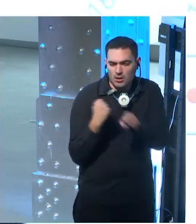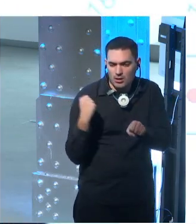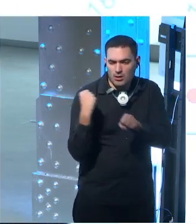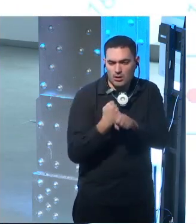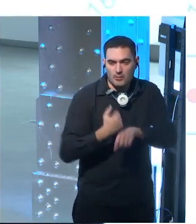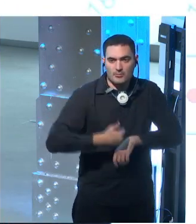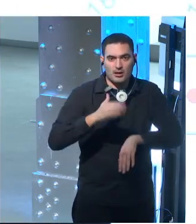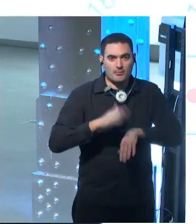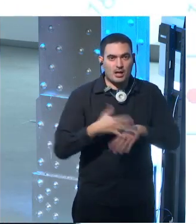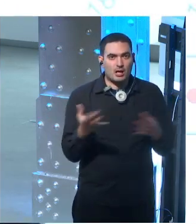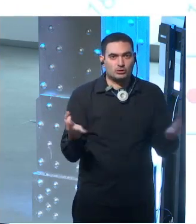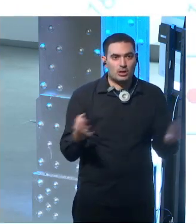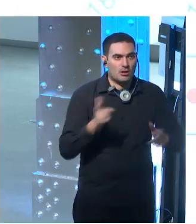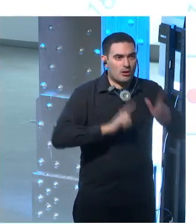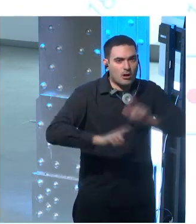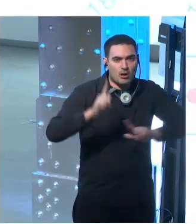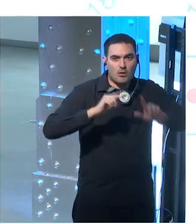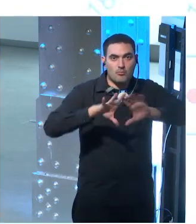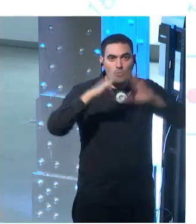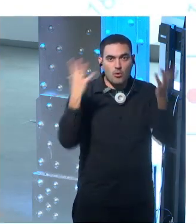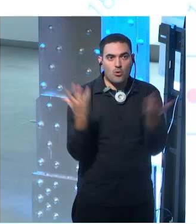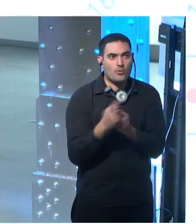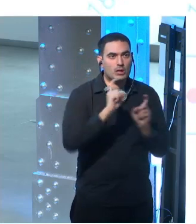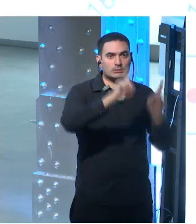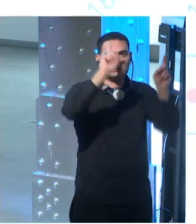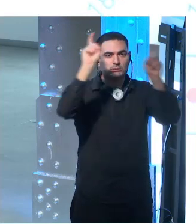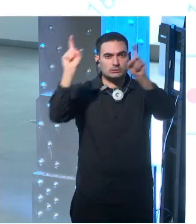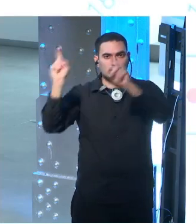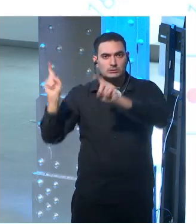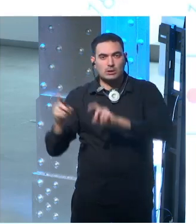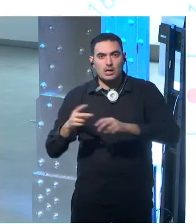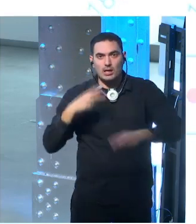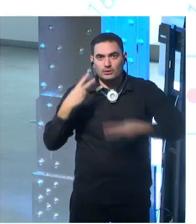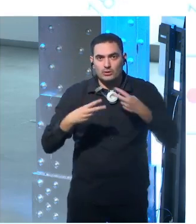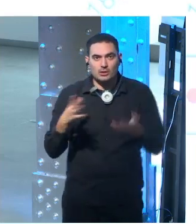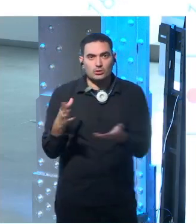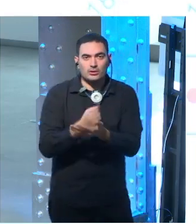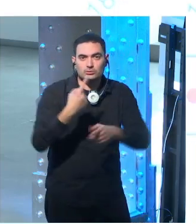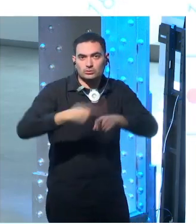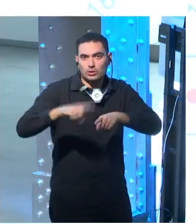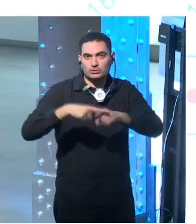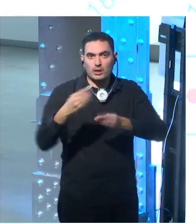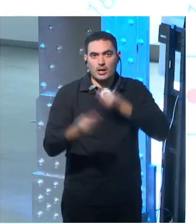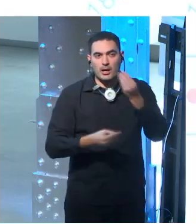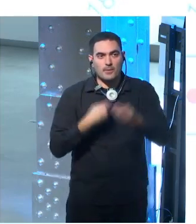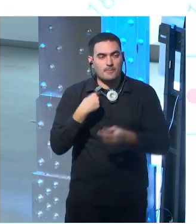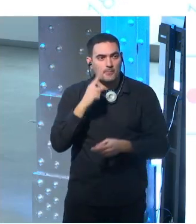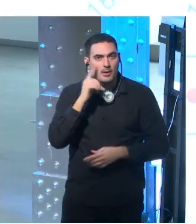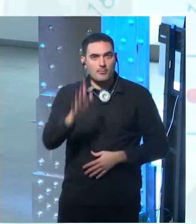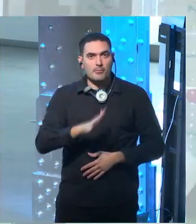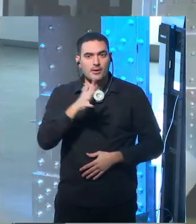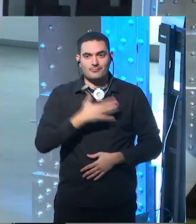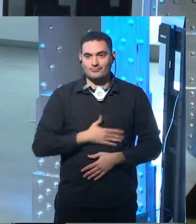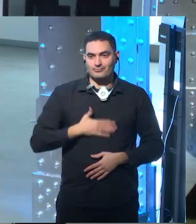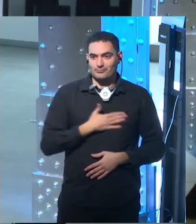travel around the world, to go to restaurants, to do all of these things that we perceive to be nice and